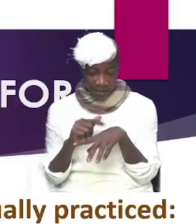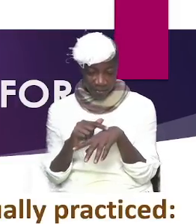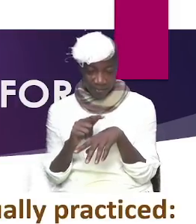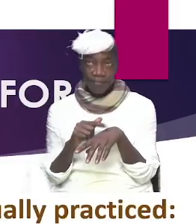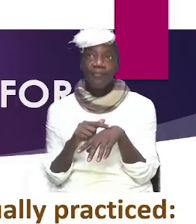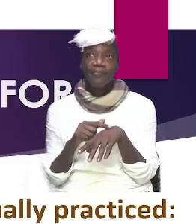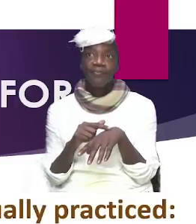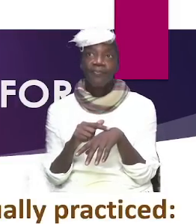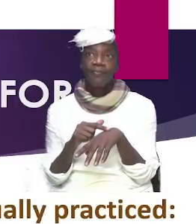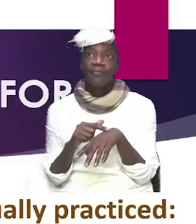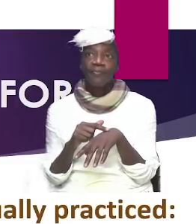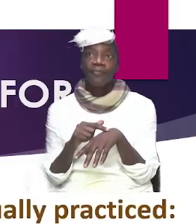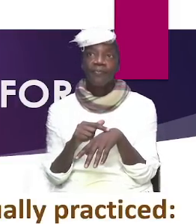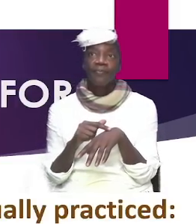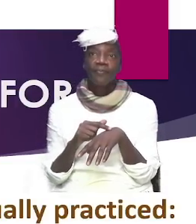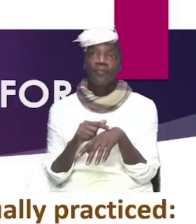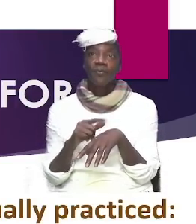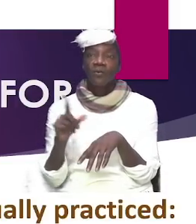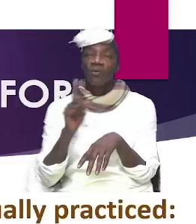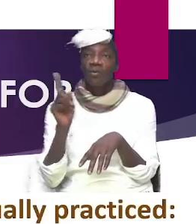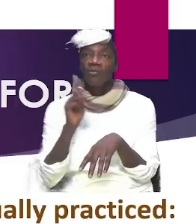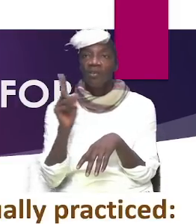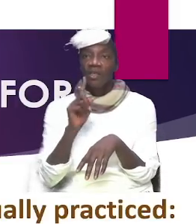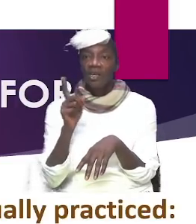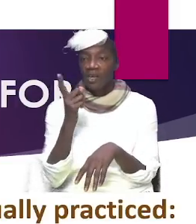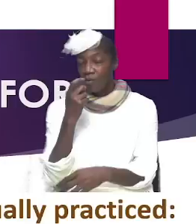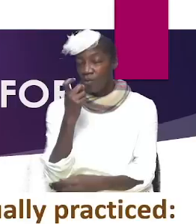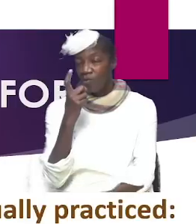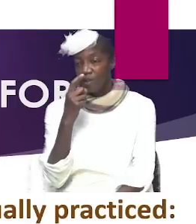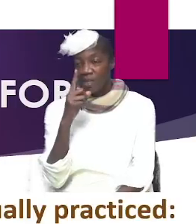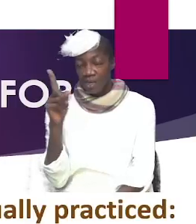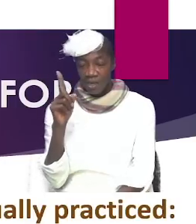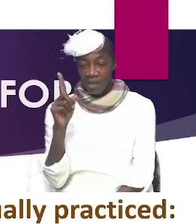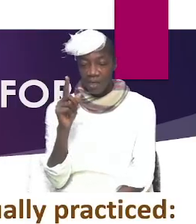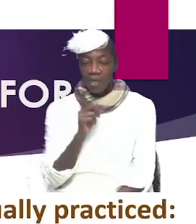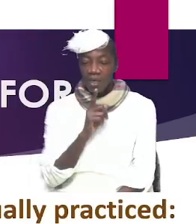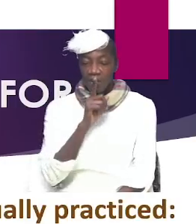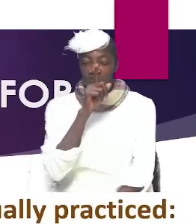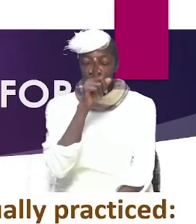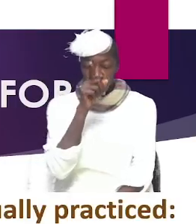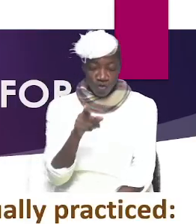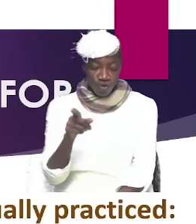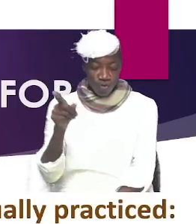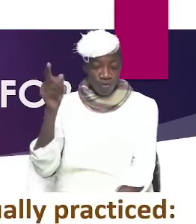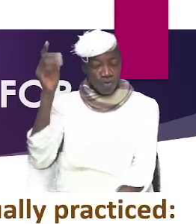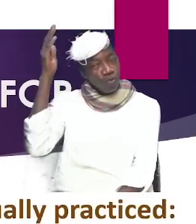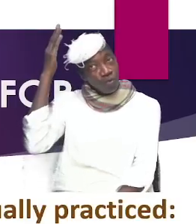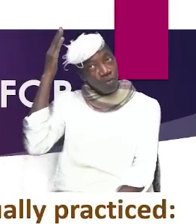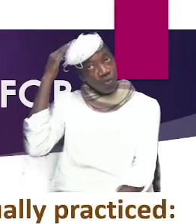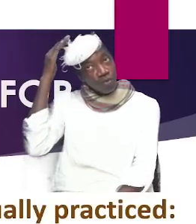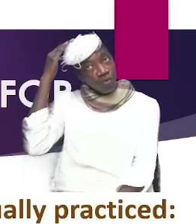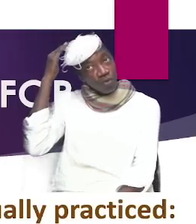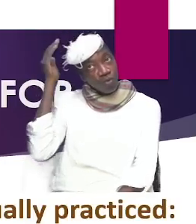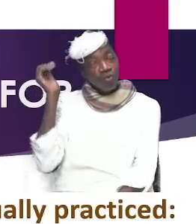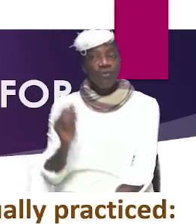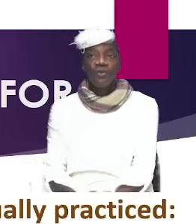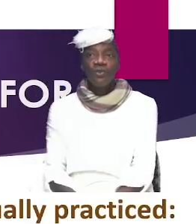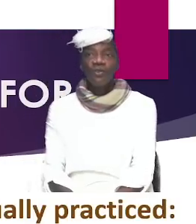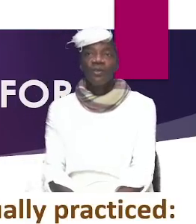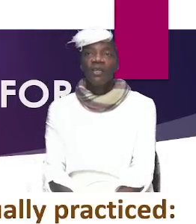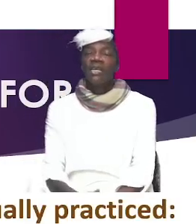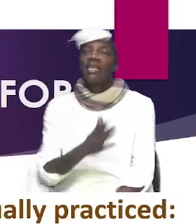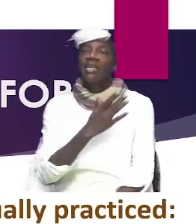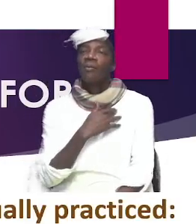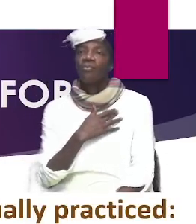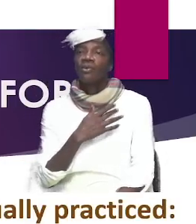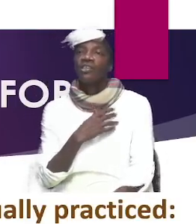set aside wherever they were, whoever they are. Once they are genuine Jews and they appreciate what was in the